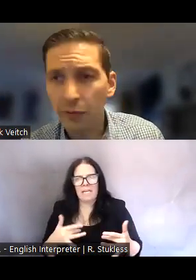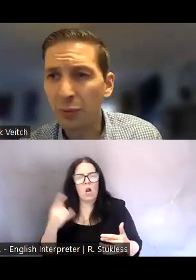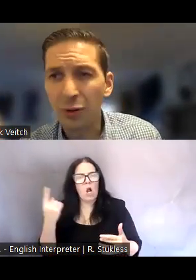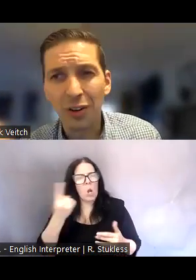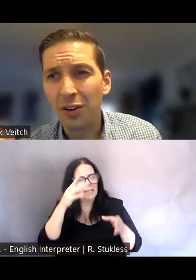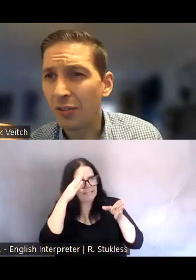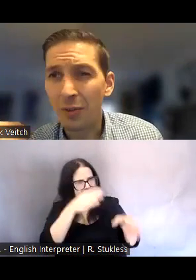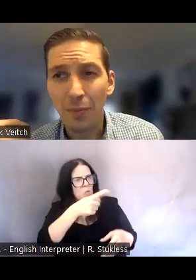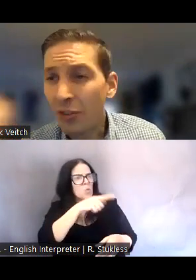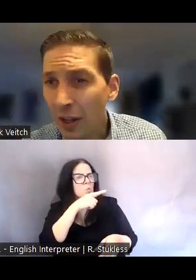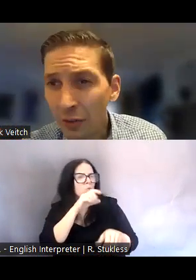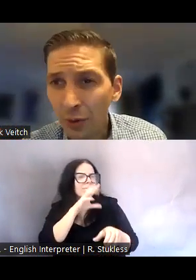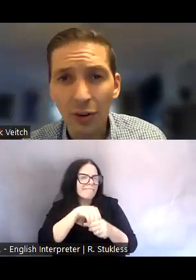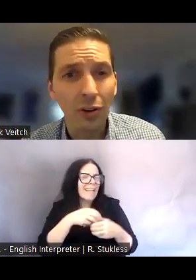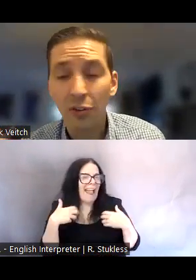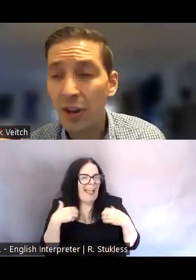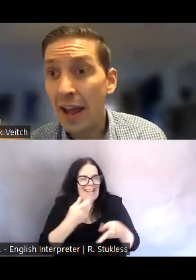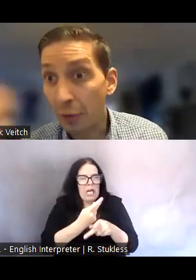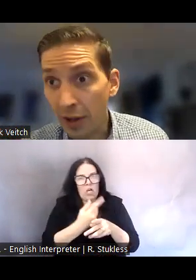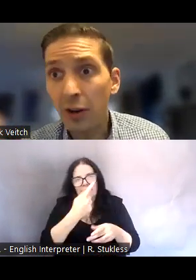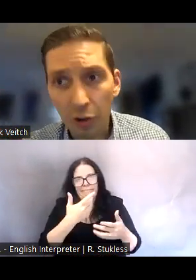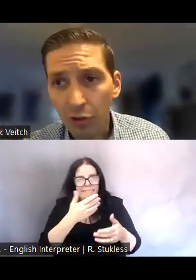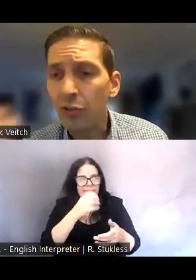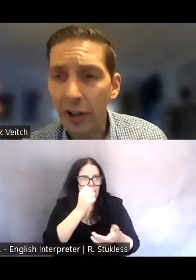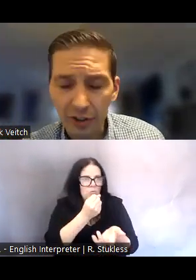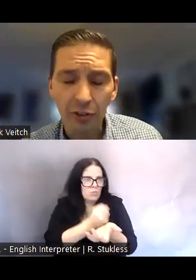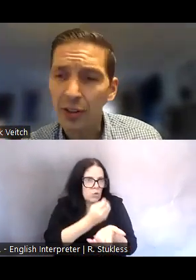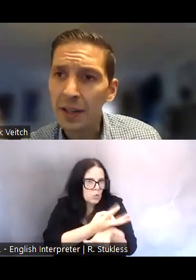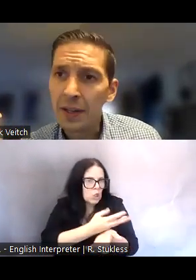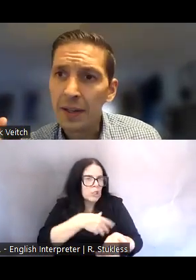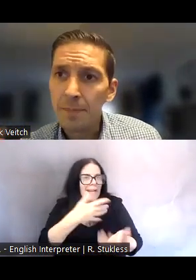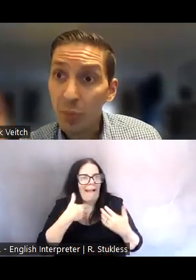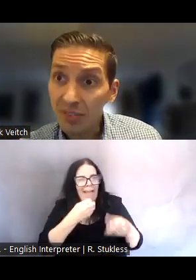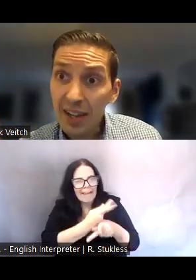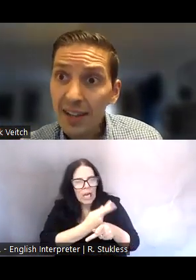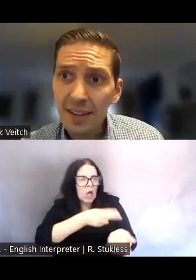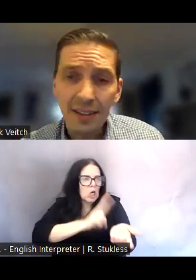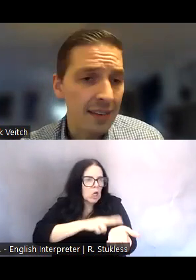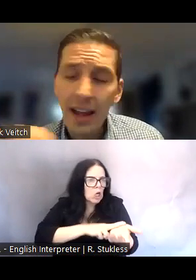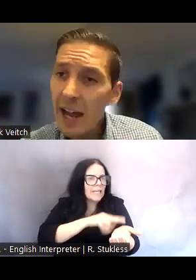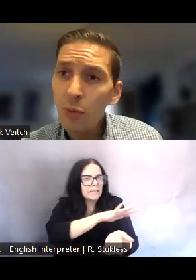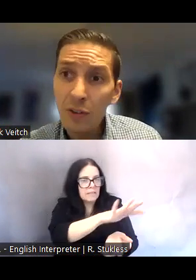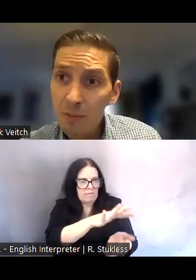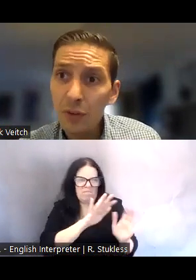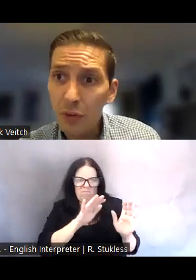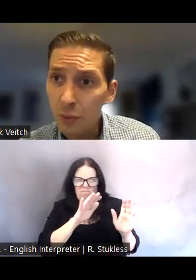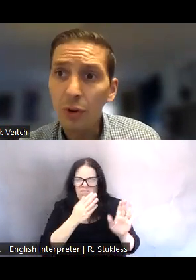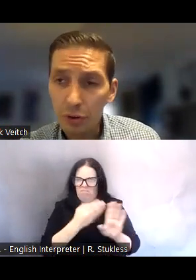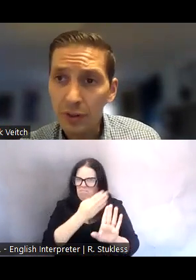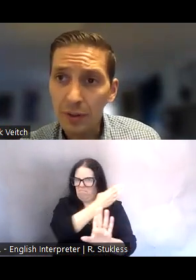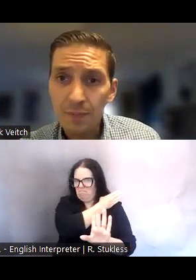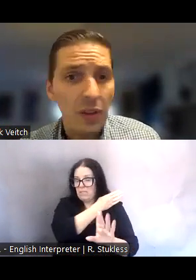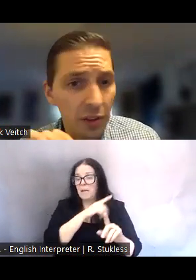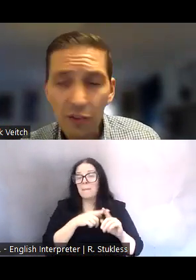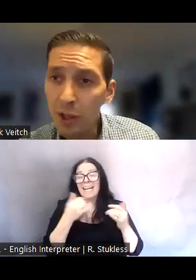professionals, social service workers, mental health workers, healthcare, nurses, doctors. But I'll tell you this, as we've moved